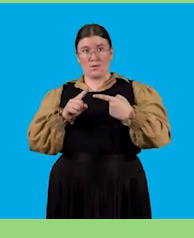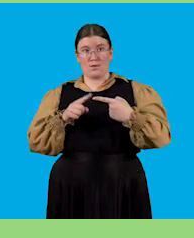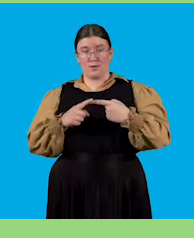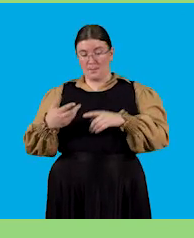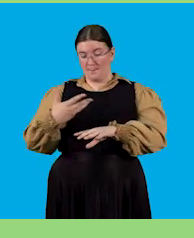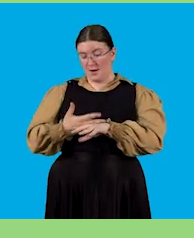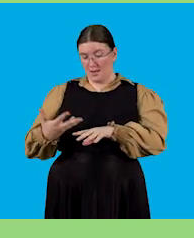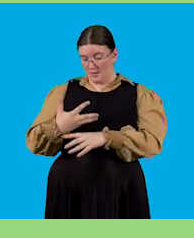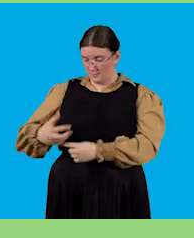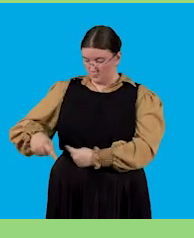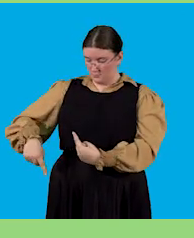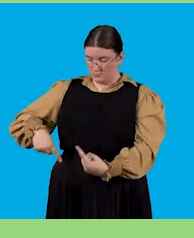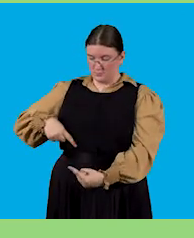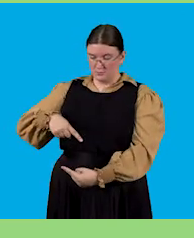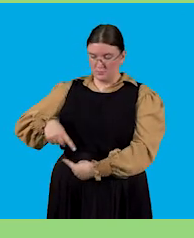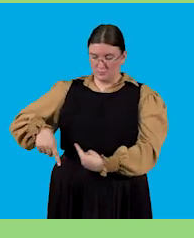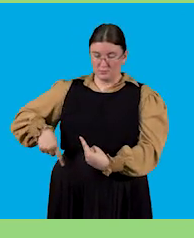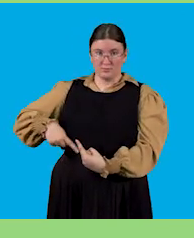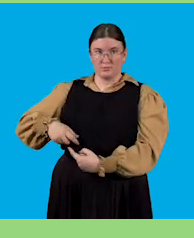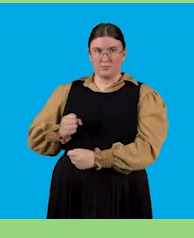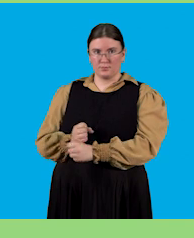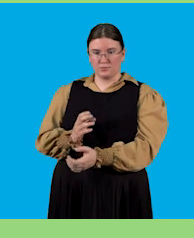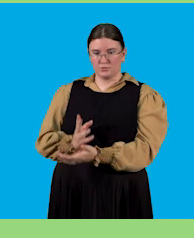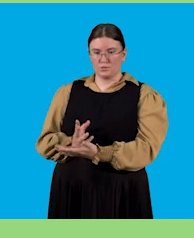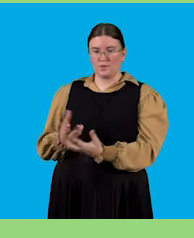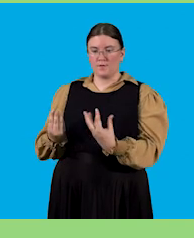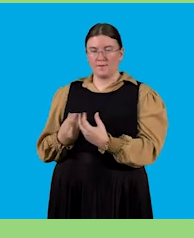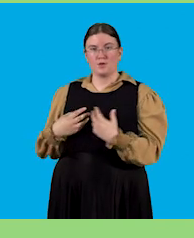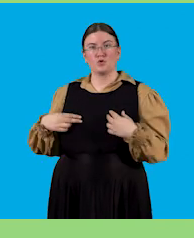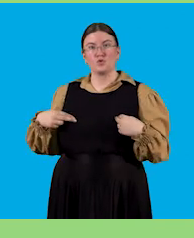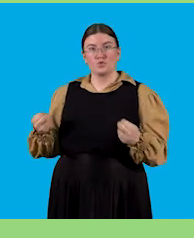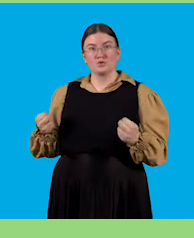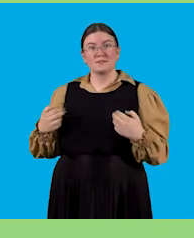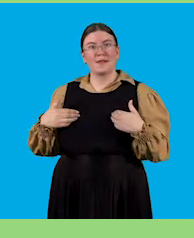filters blood and retains useful substances.